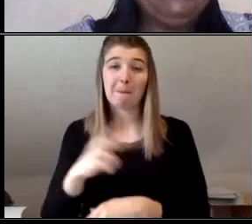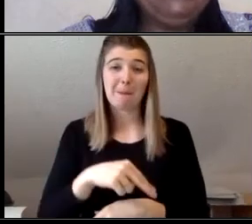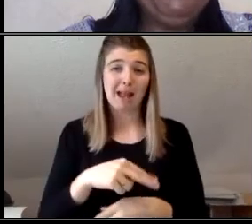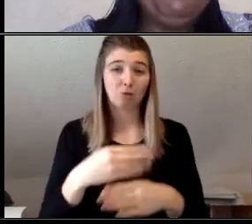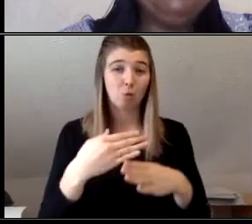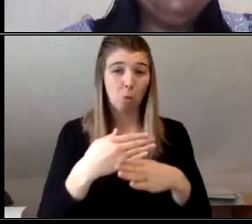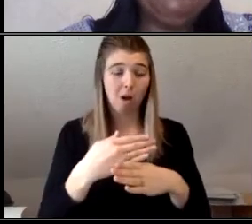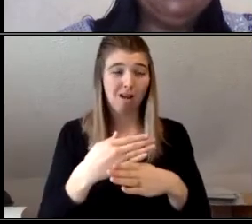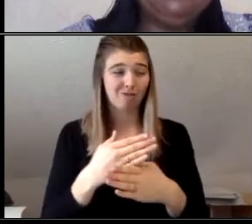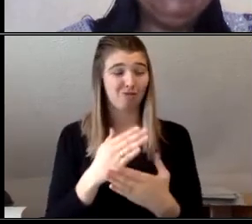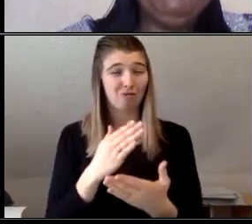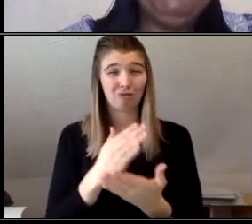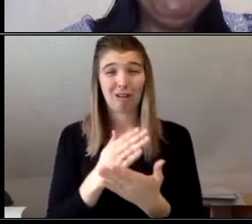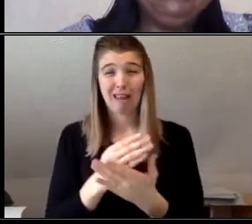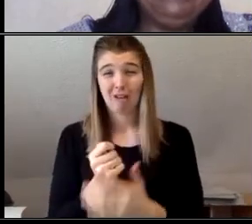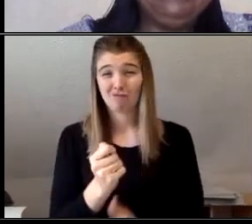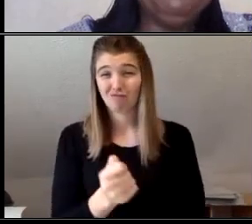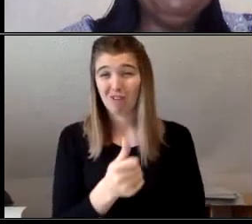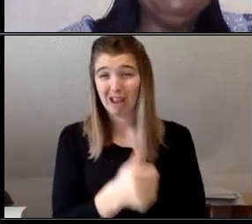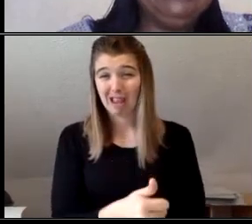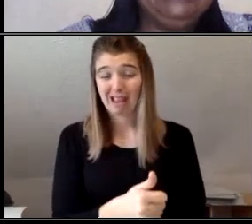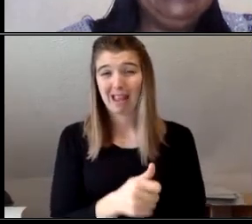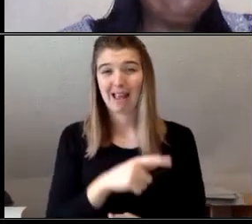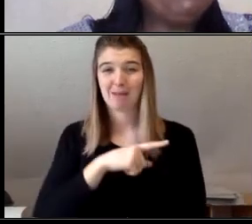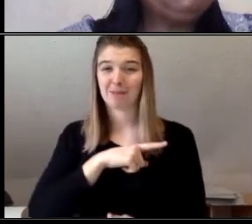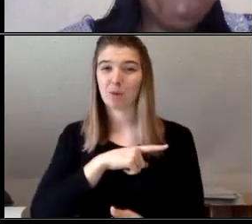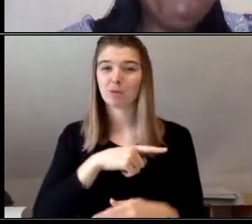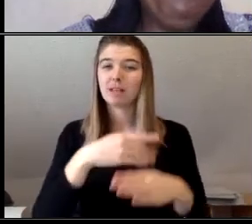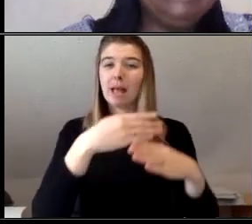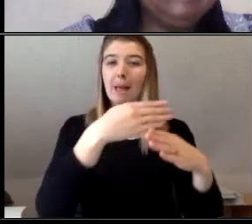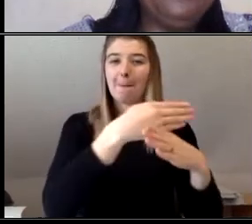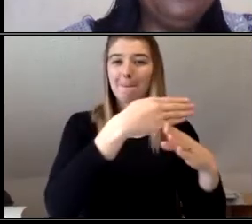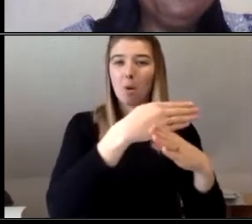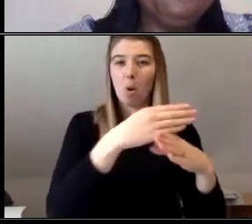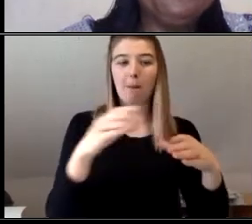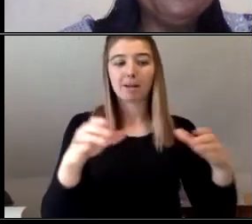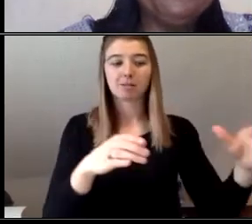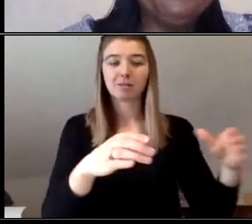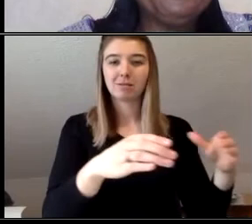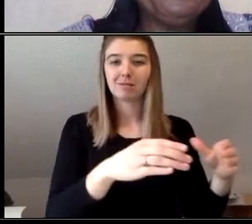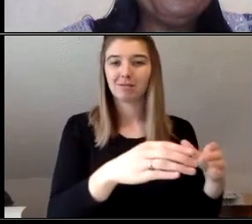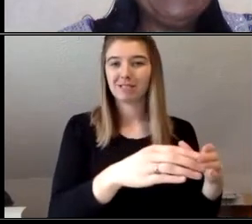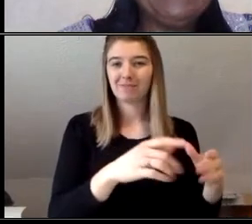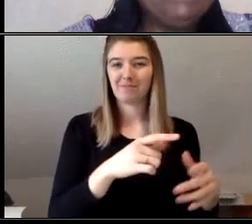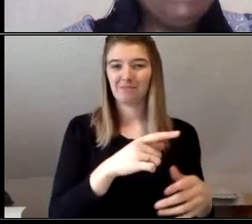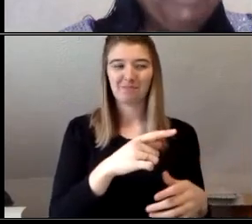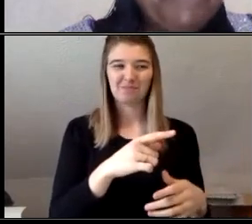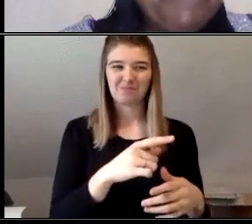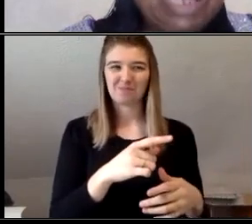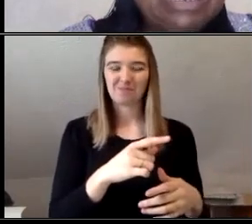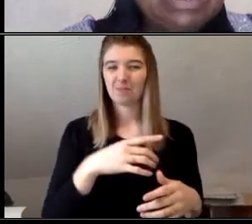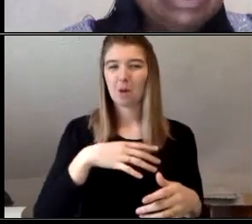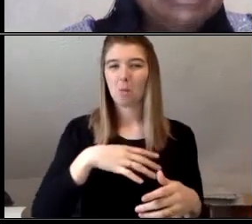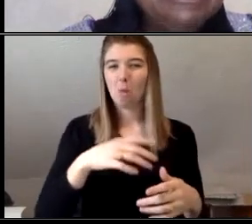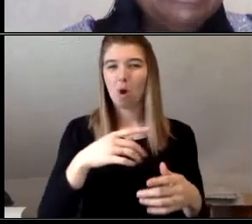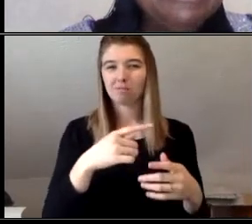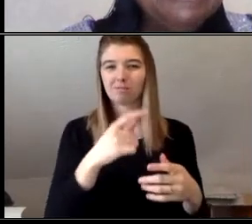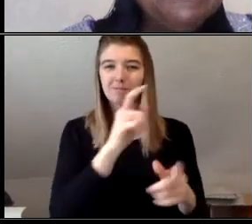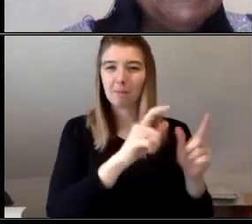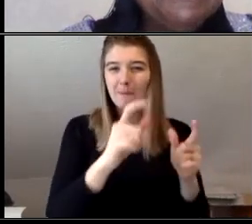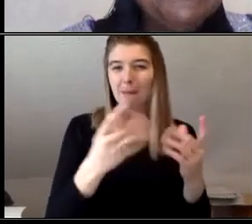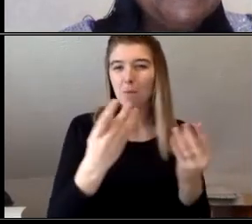because on the employment level, it wants people that have experience,